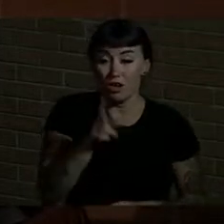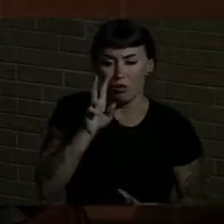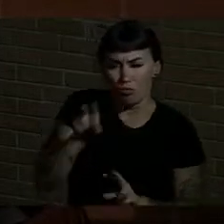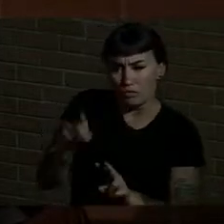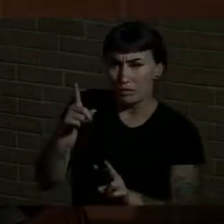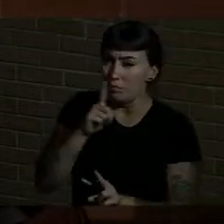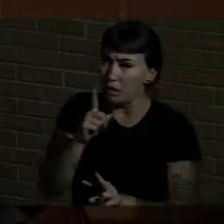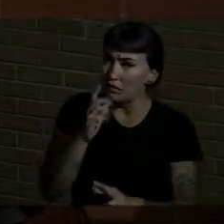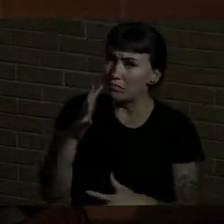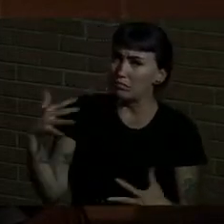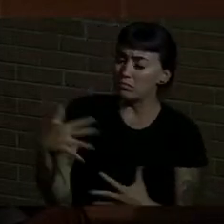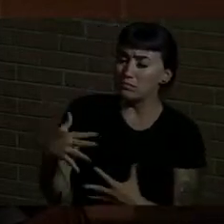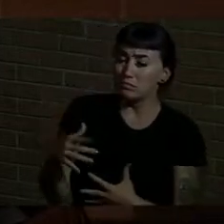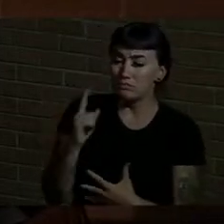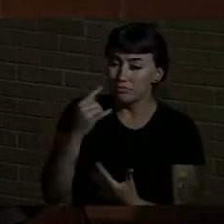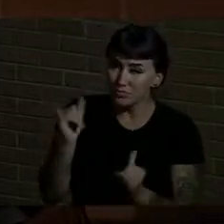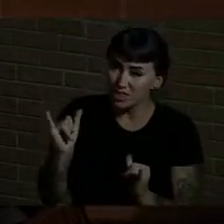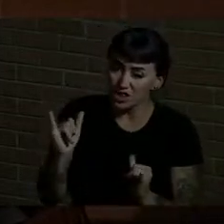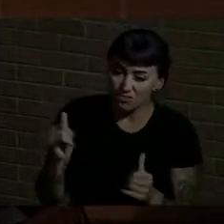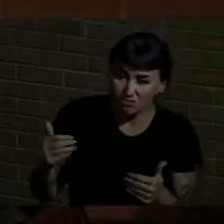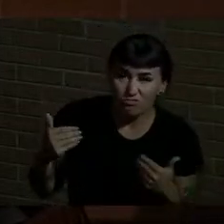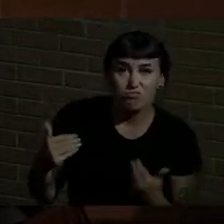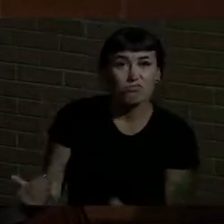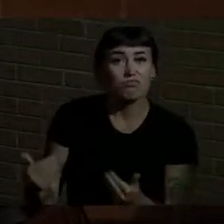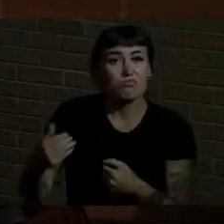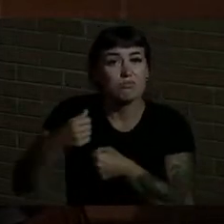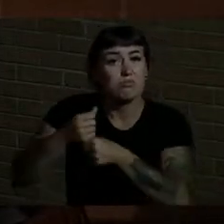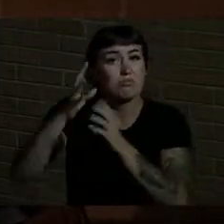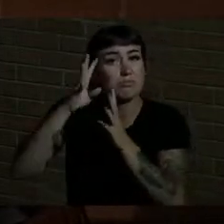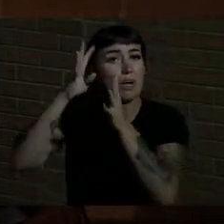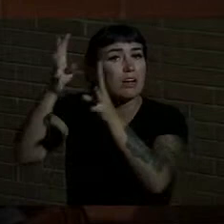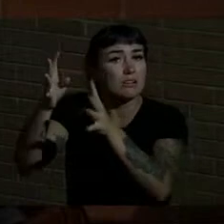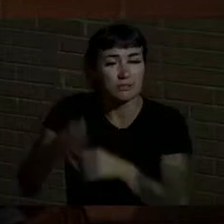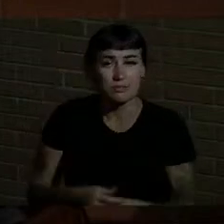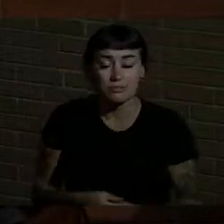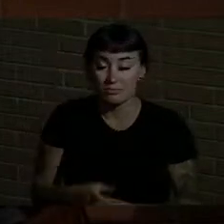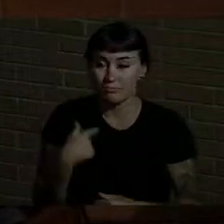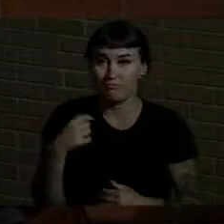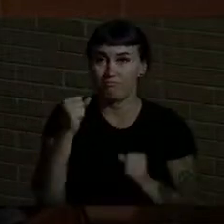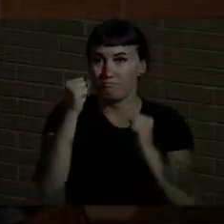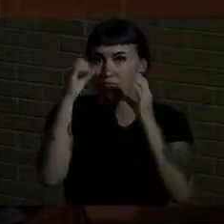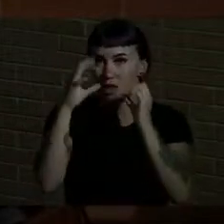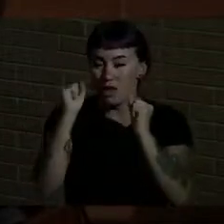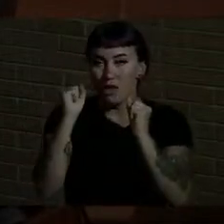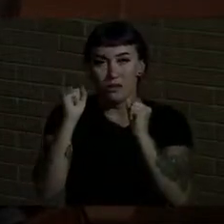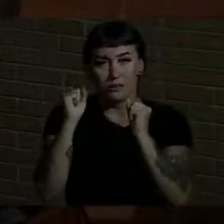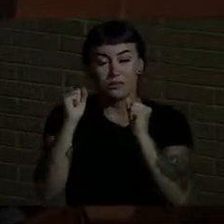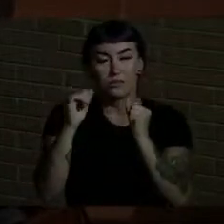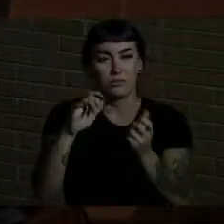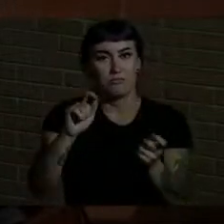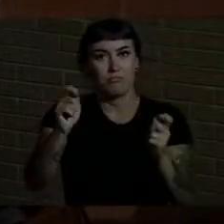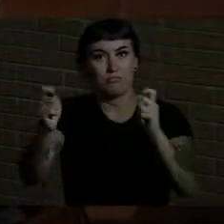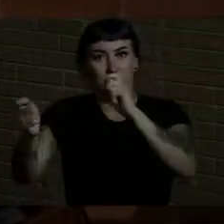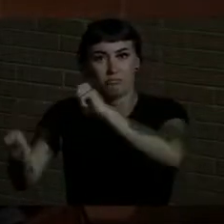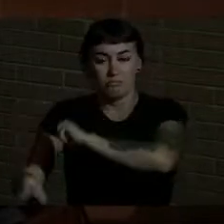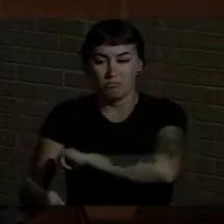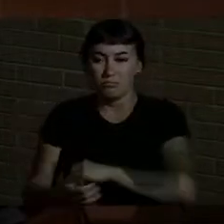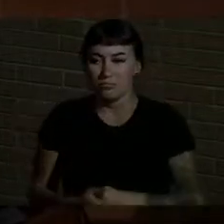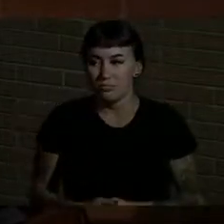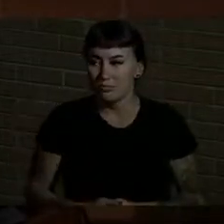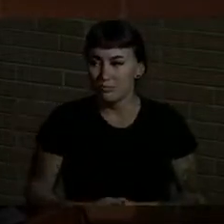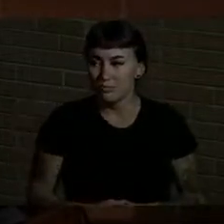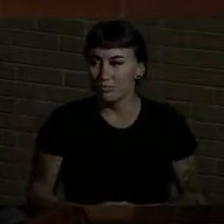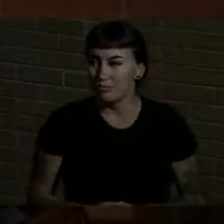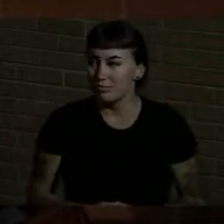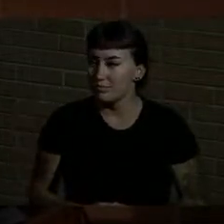daunting, and they just step up and create. And I was amazed how quickly it evolved, how it just came right out of those